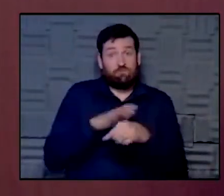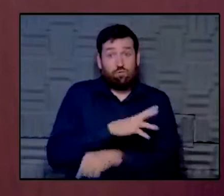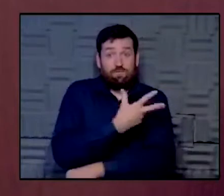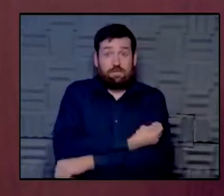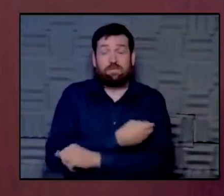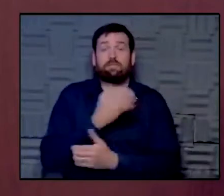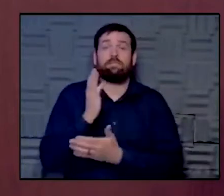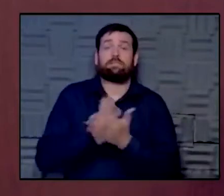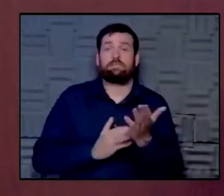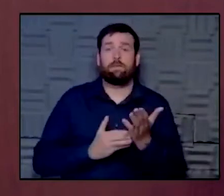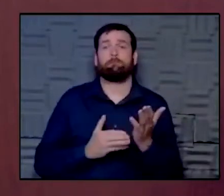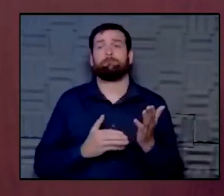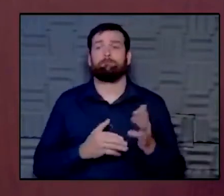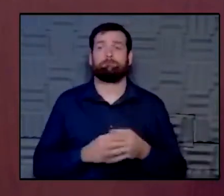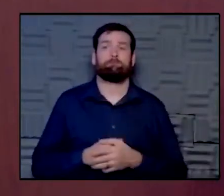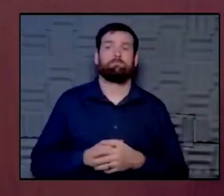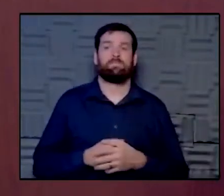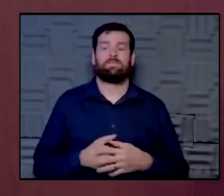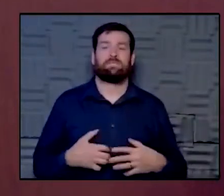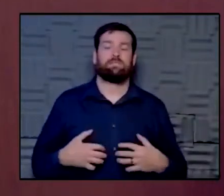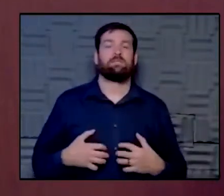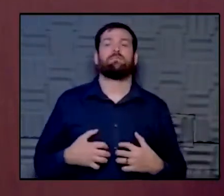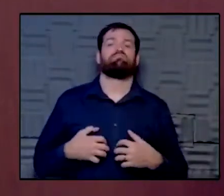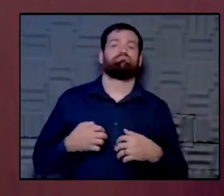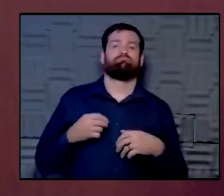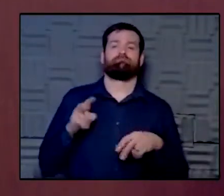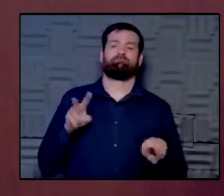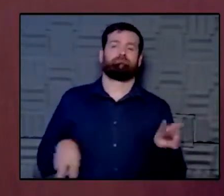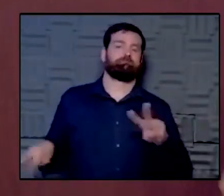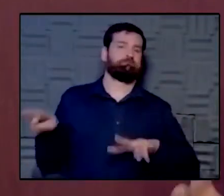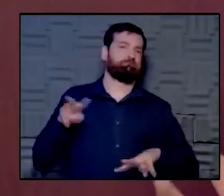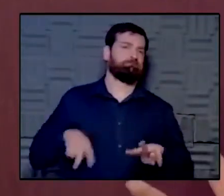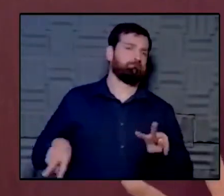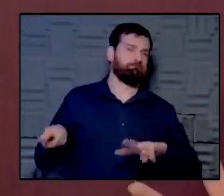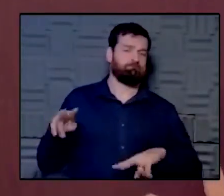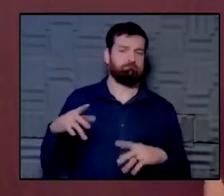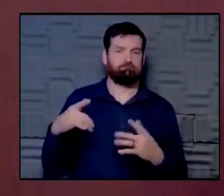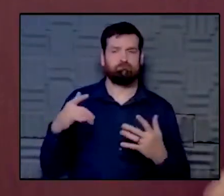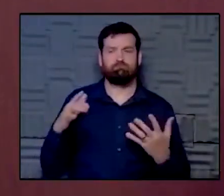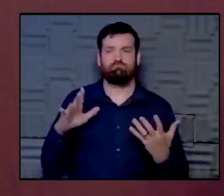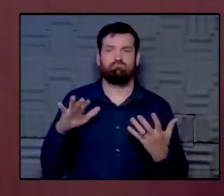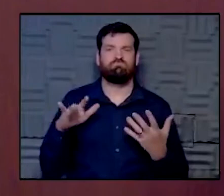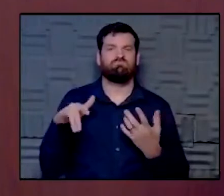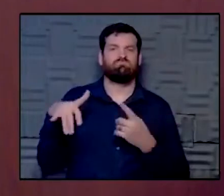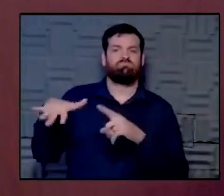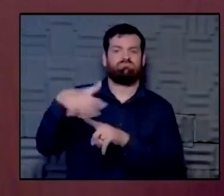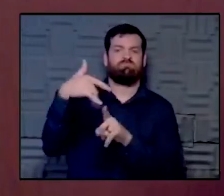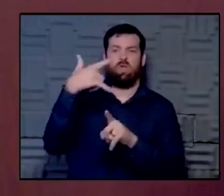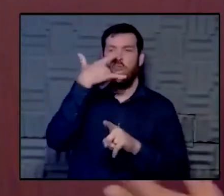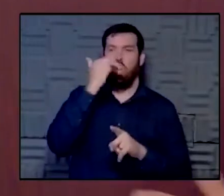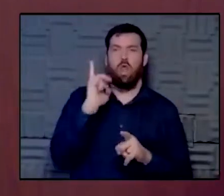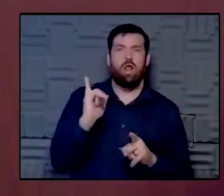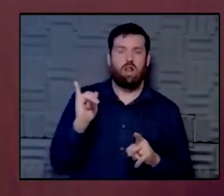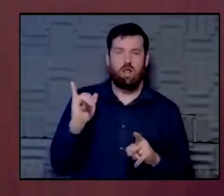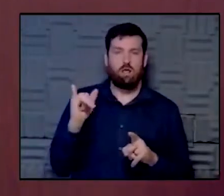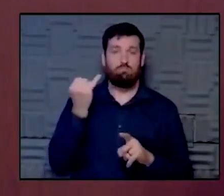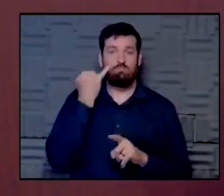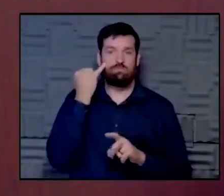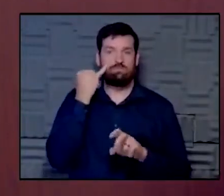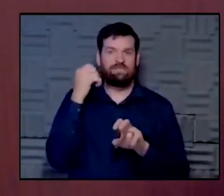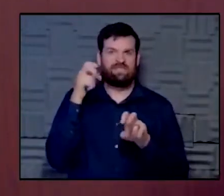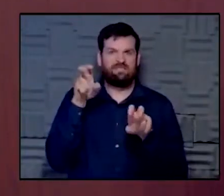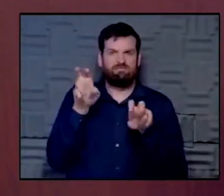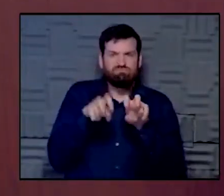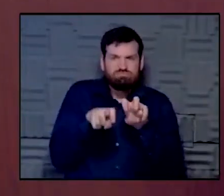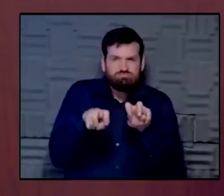some degree of, I pay attention to what is the environment within the restaurant, and if chairs are really,